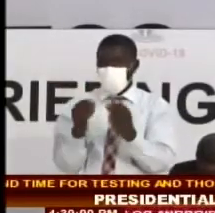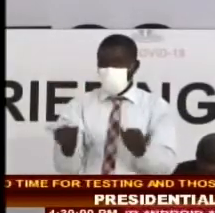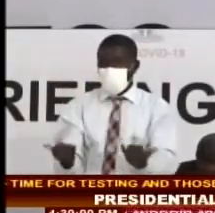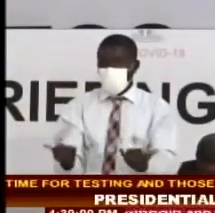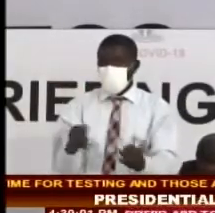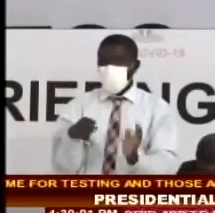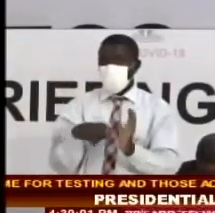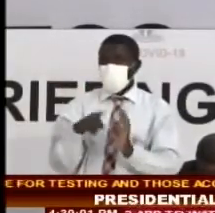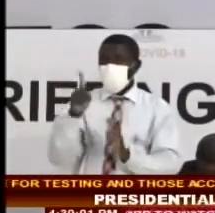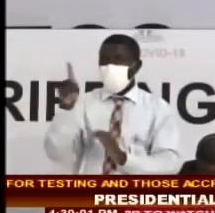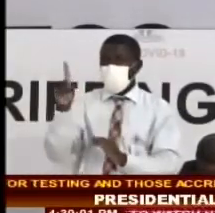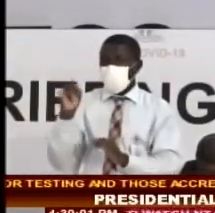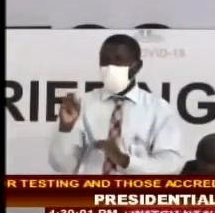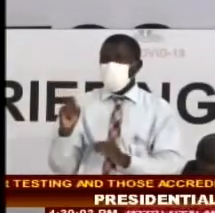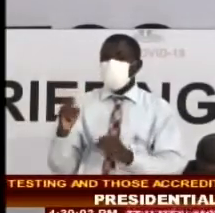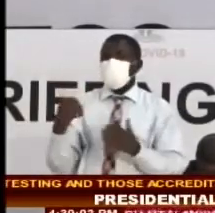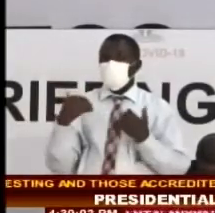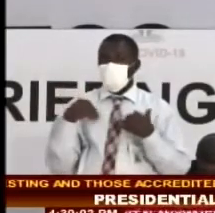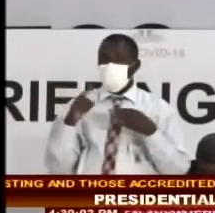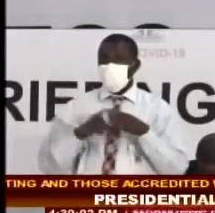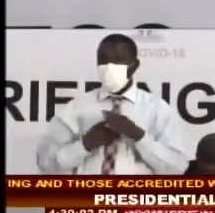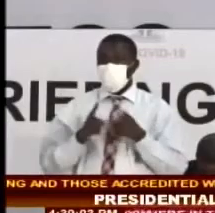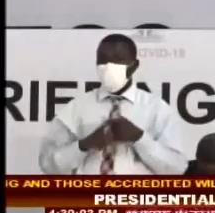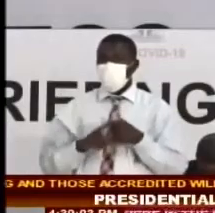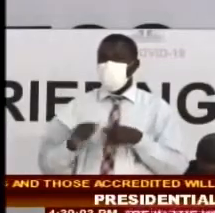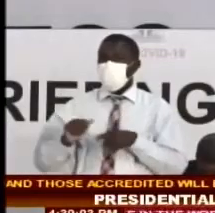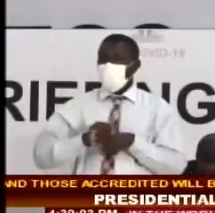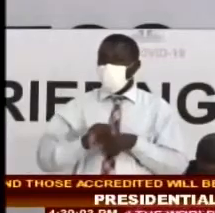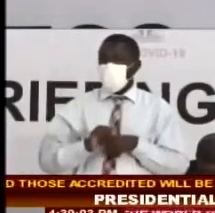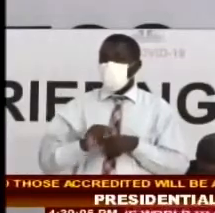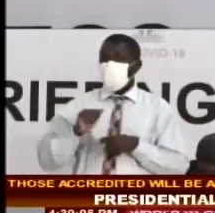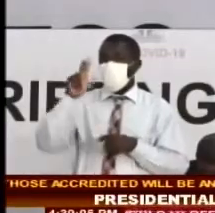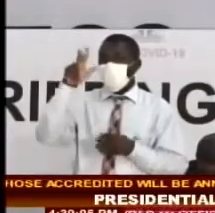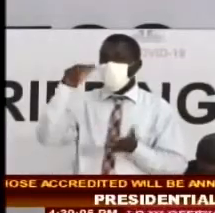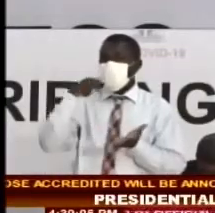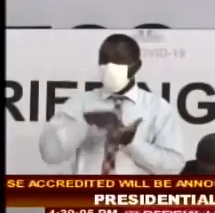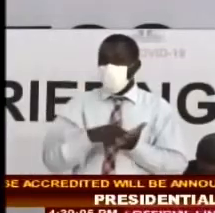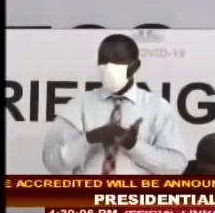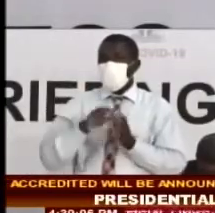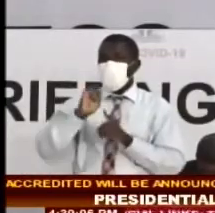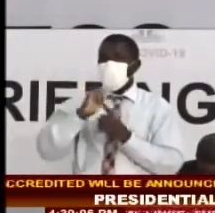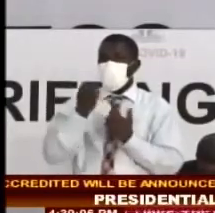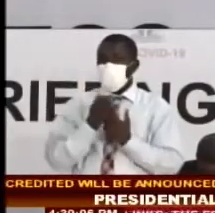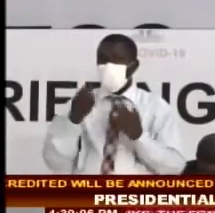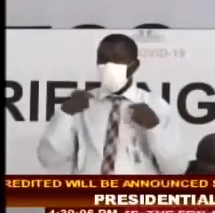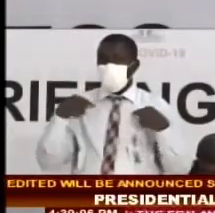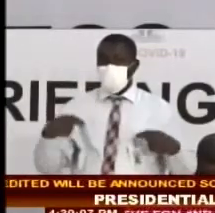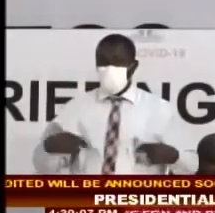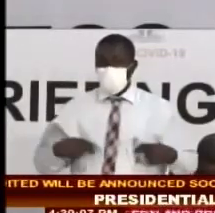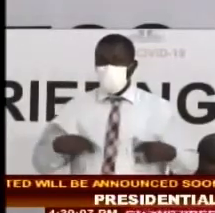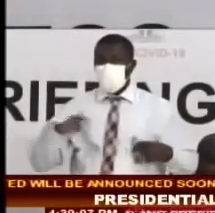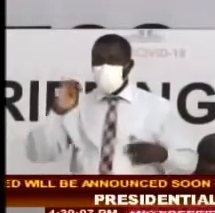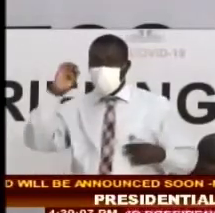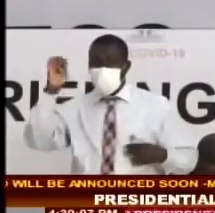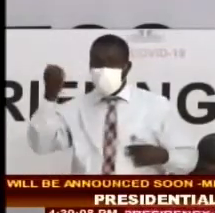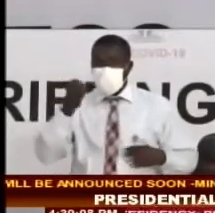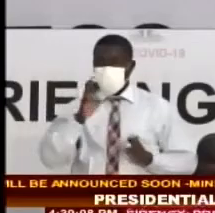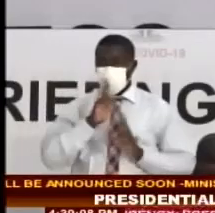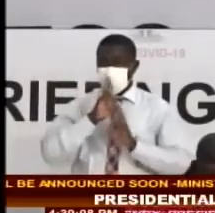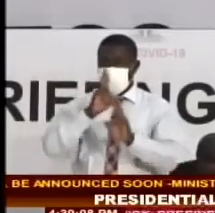just commenced training additional 3,000 environmental health emergency response